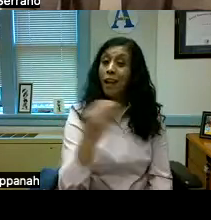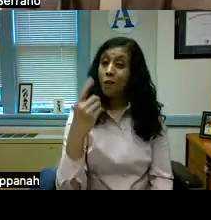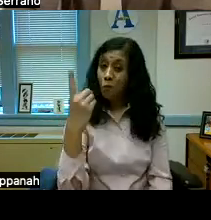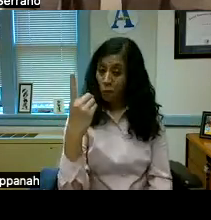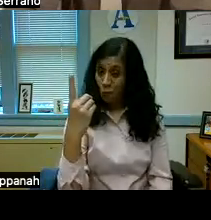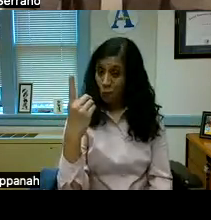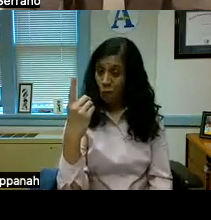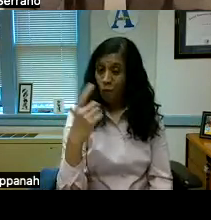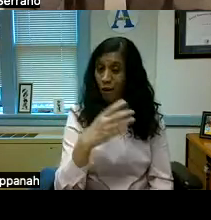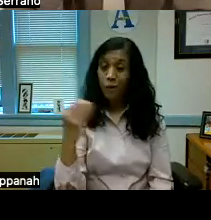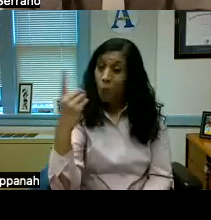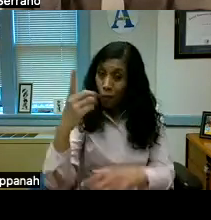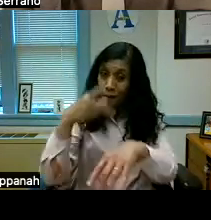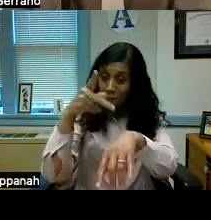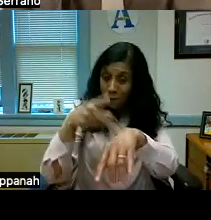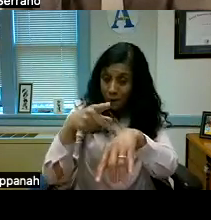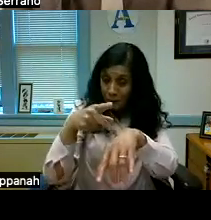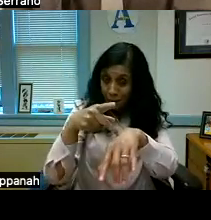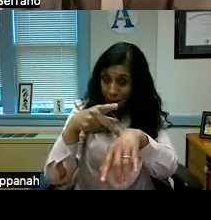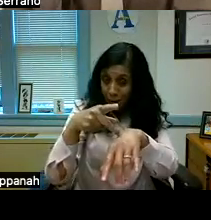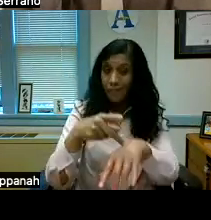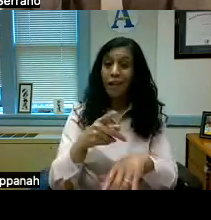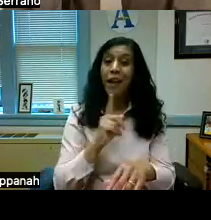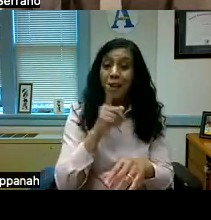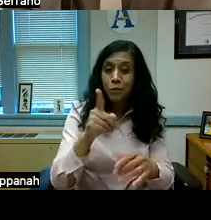and working in the classroom because they were short of teachers.